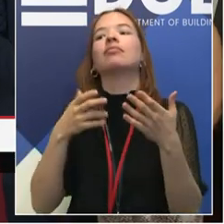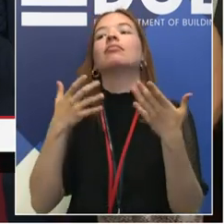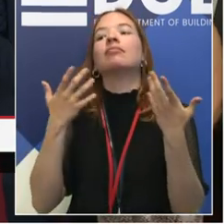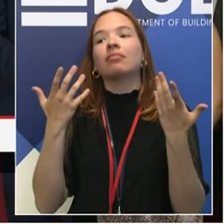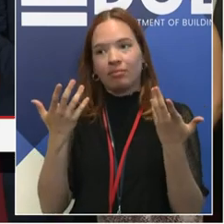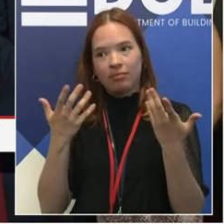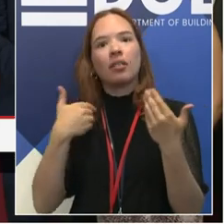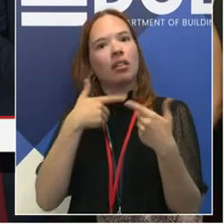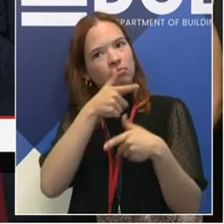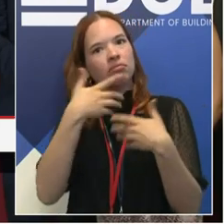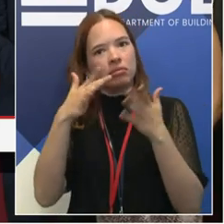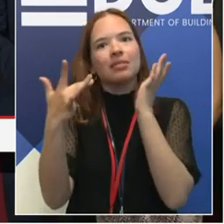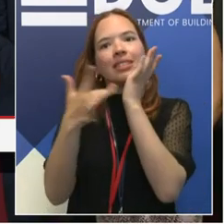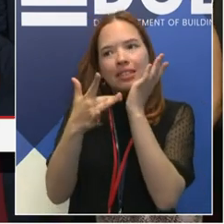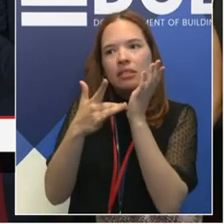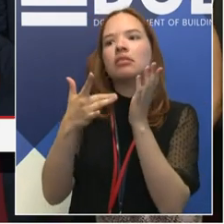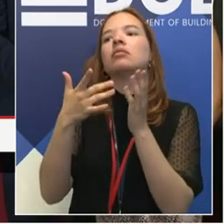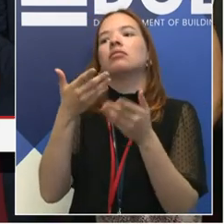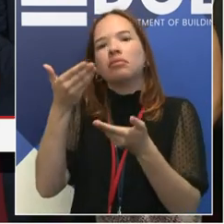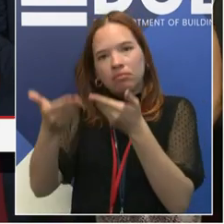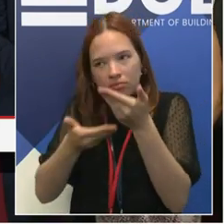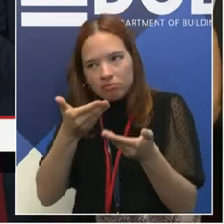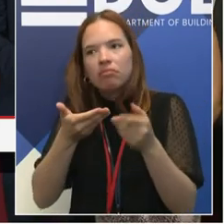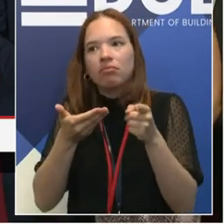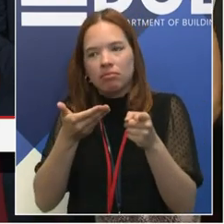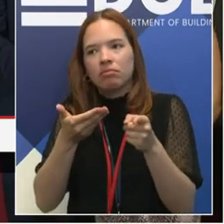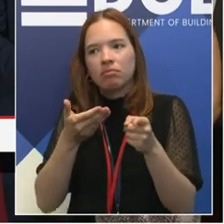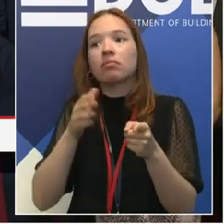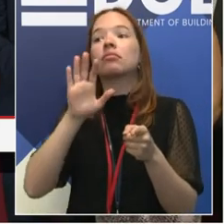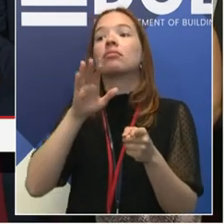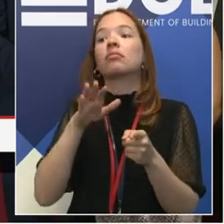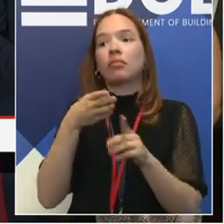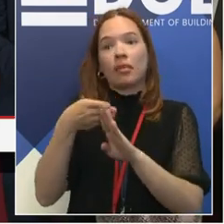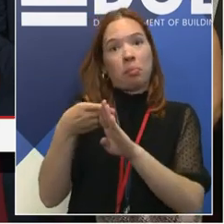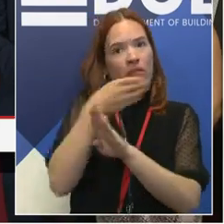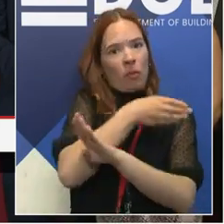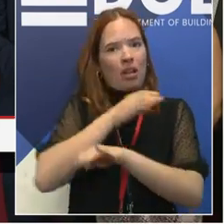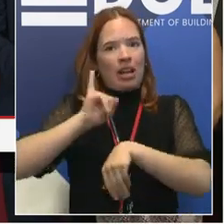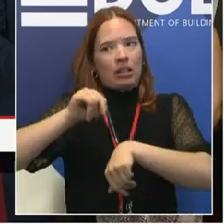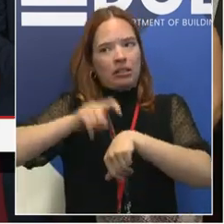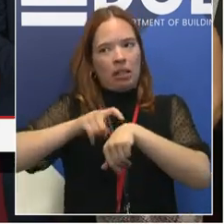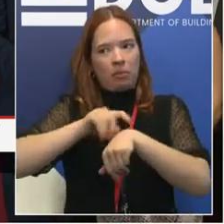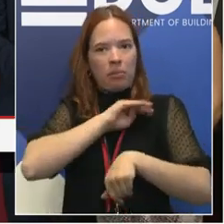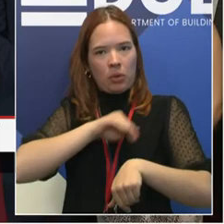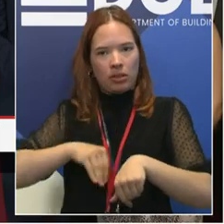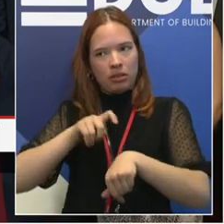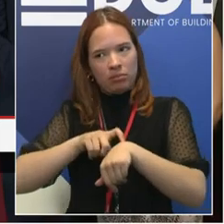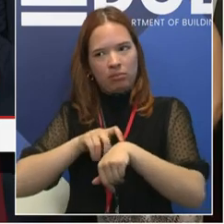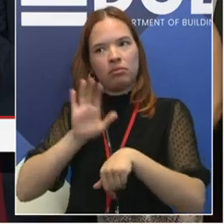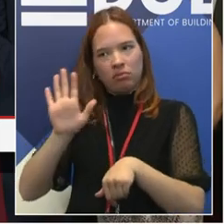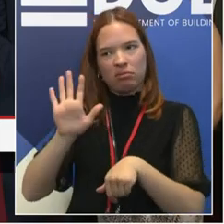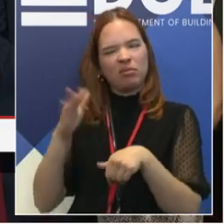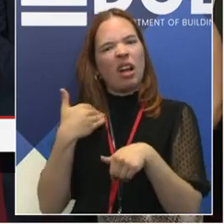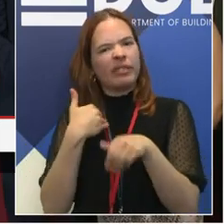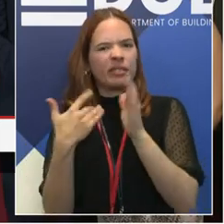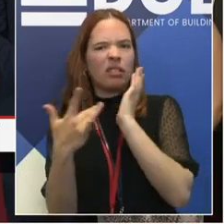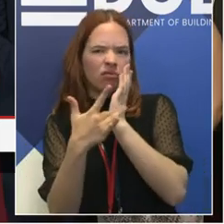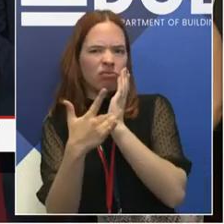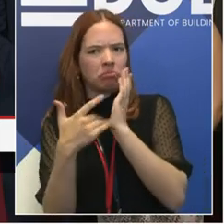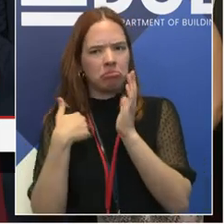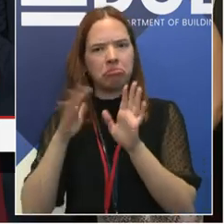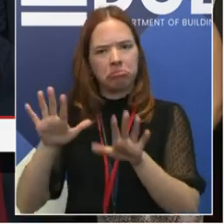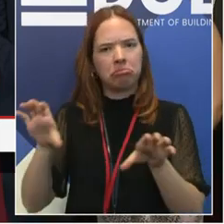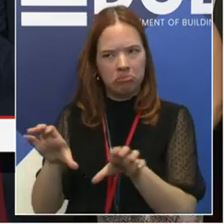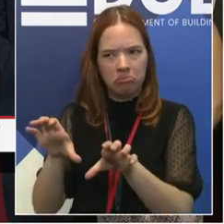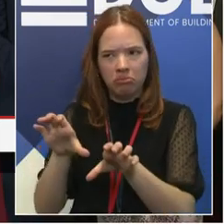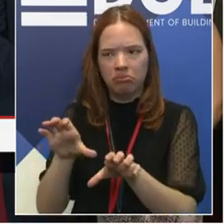CFSA prior to my administration. And I am just so grateful for his leadership and wish him all